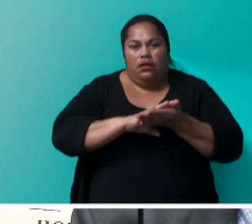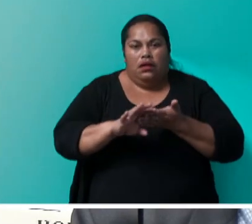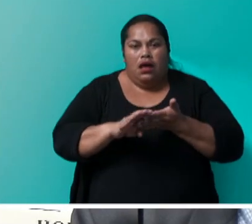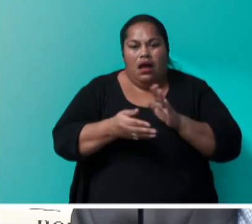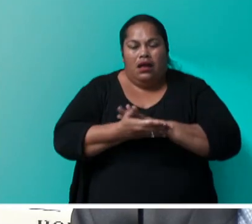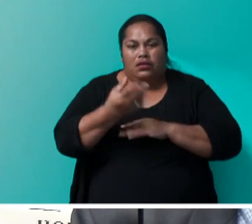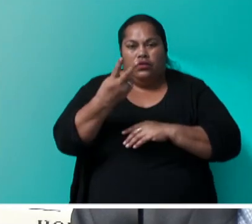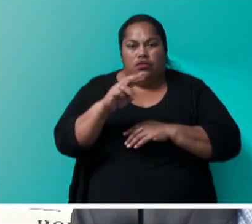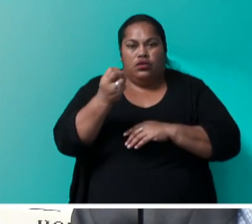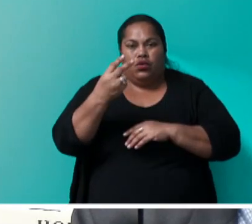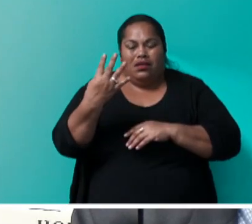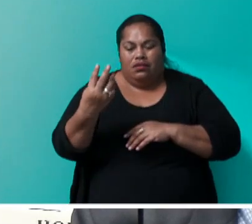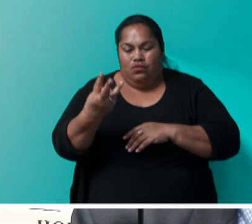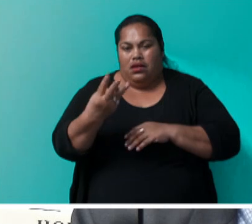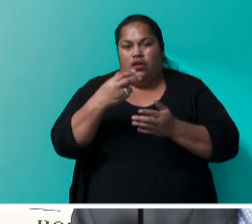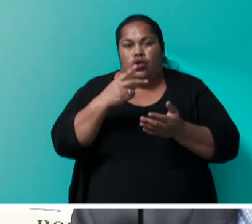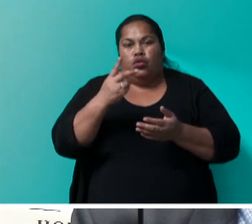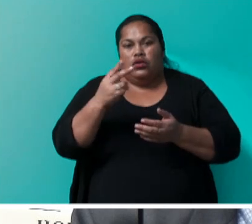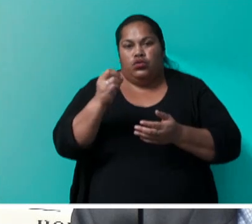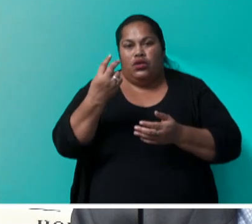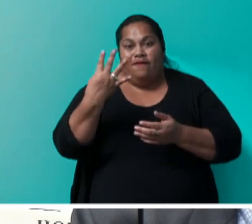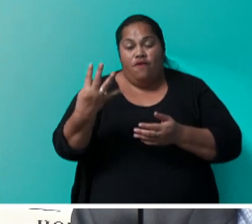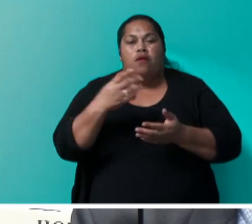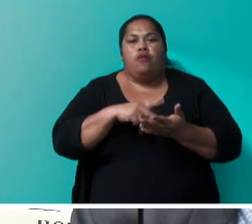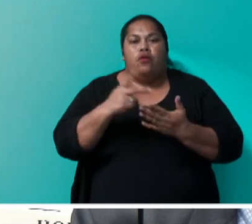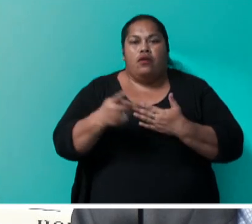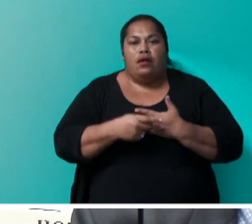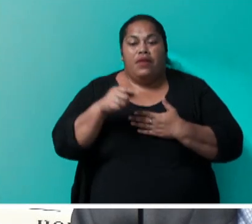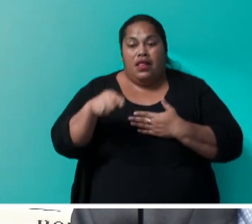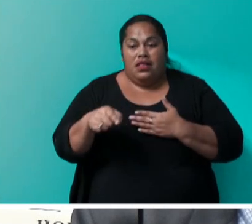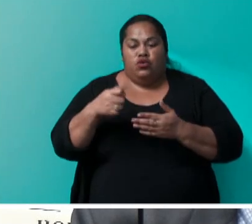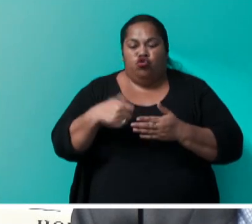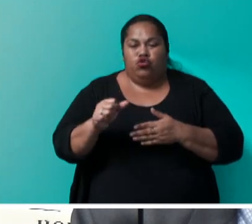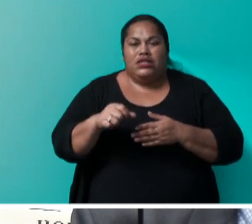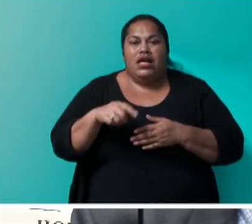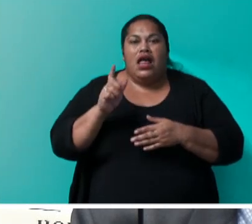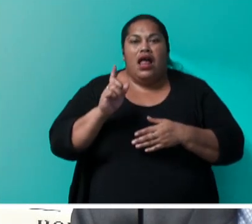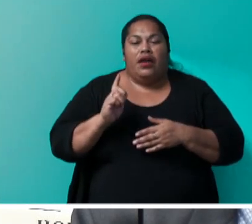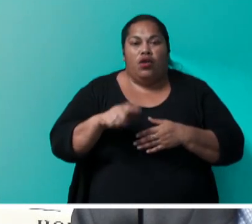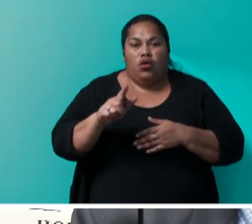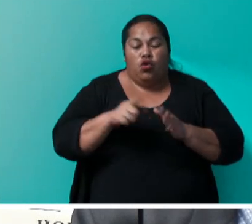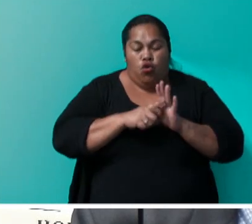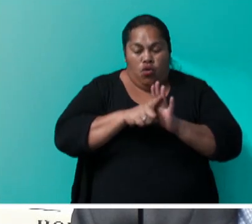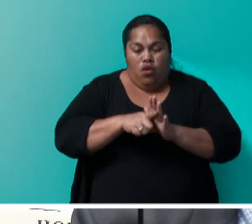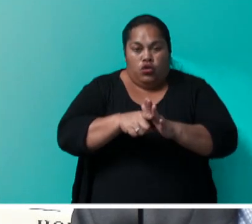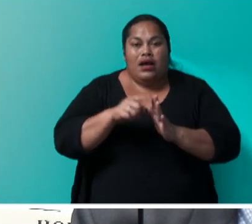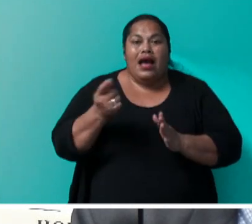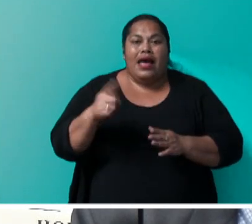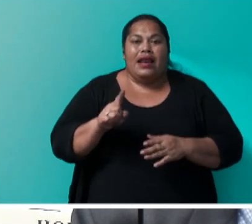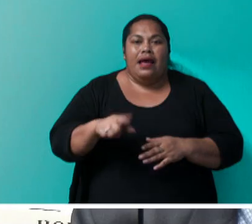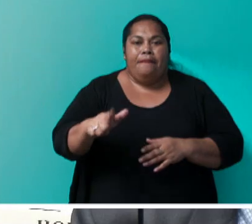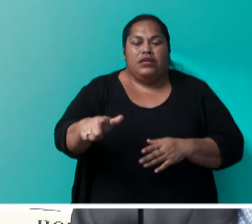the 2023-2024 program. These beans are now used in Lotoka and Lambasa mill areas to transport billet